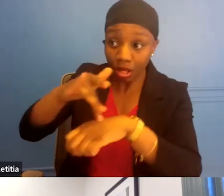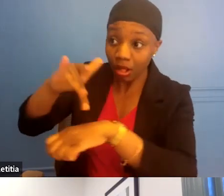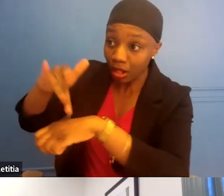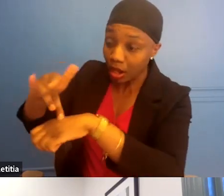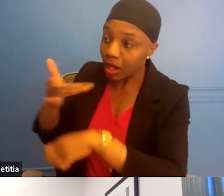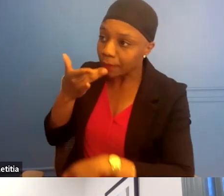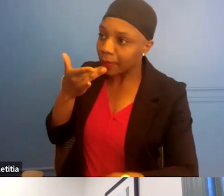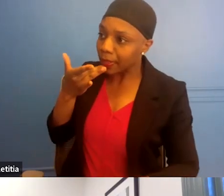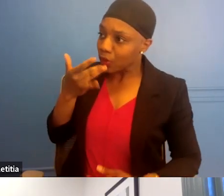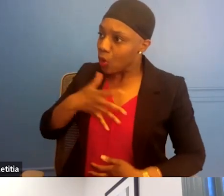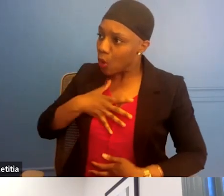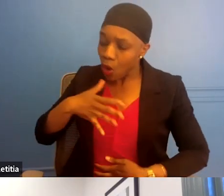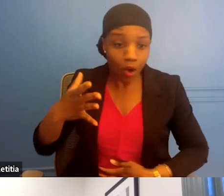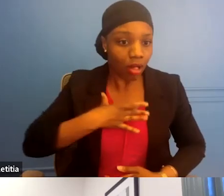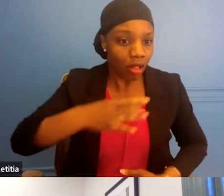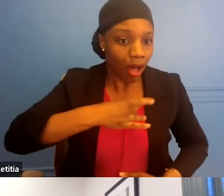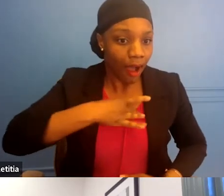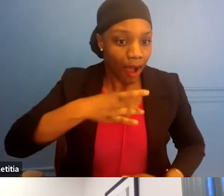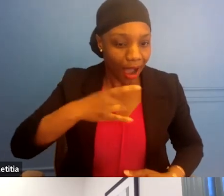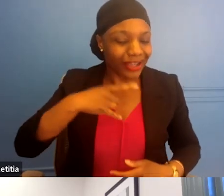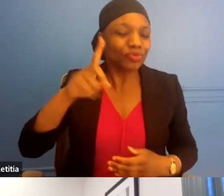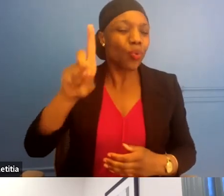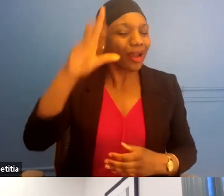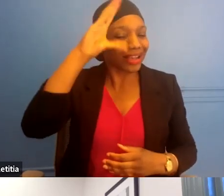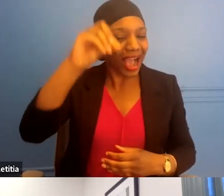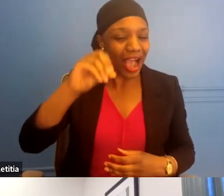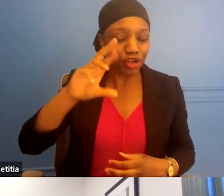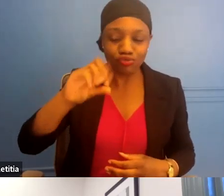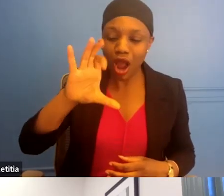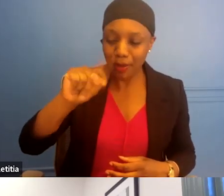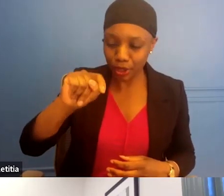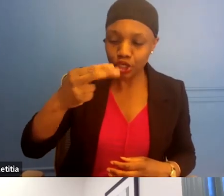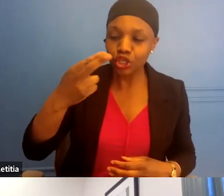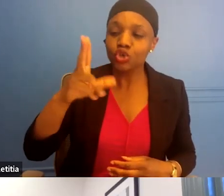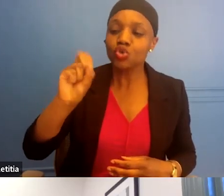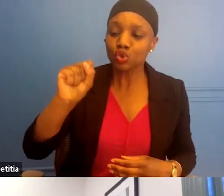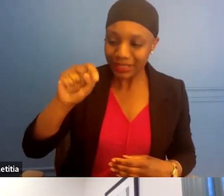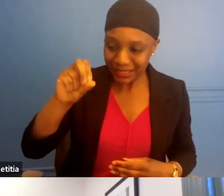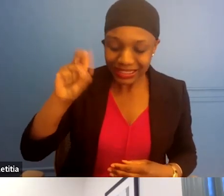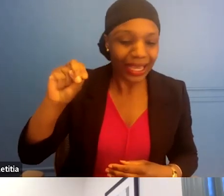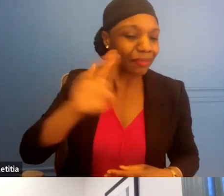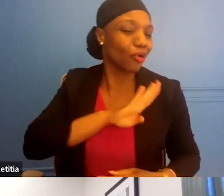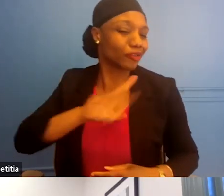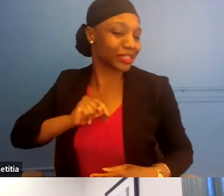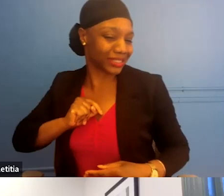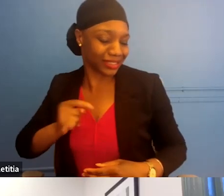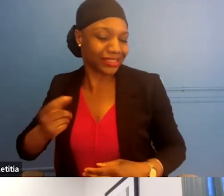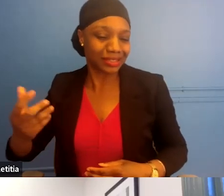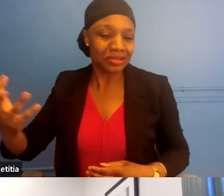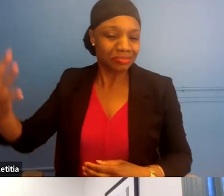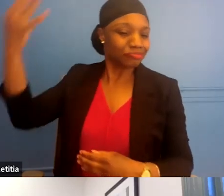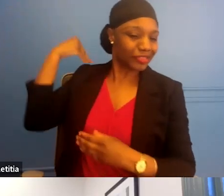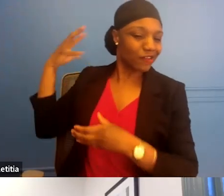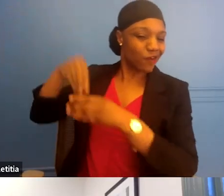actually led by Robin Newstein, who's a fellow Board of Trustees, who was one of the few early women partners at Goldman Sachs at the